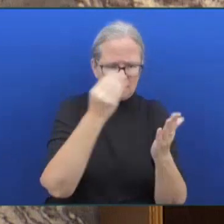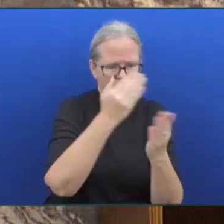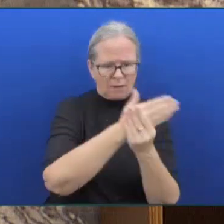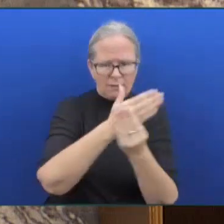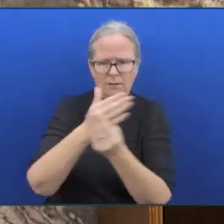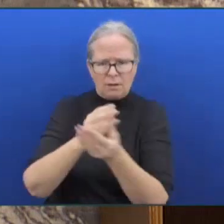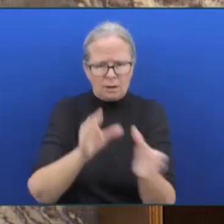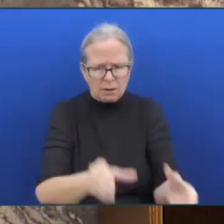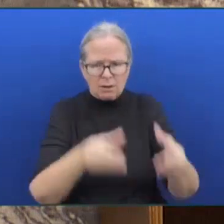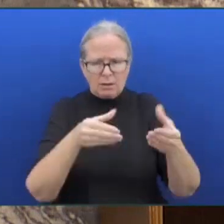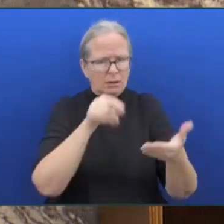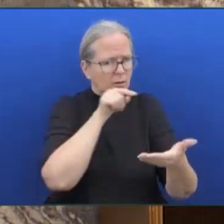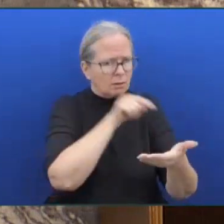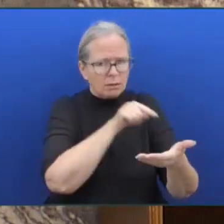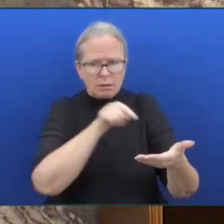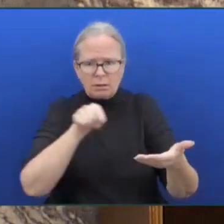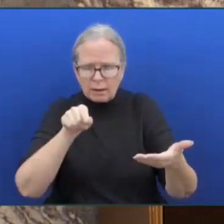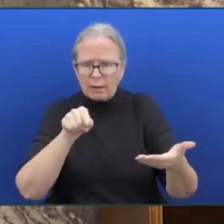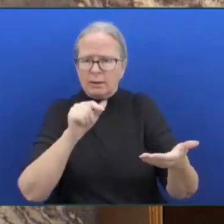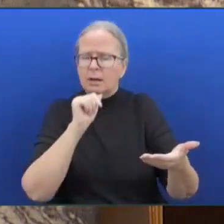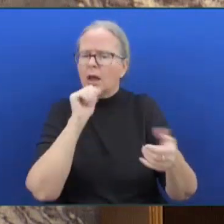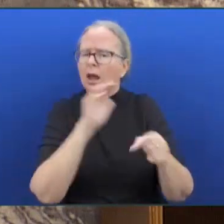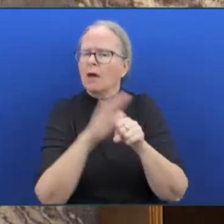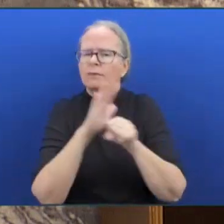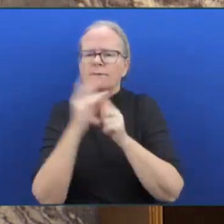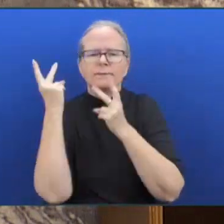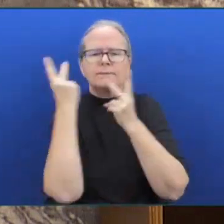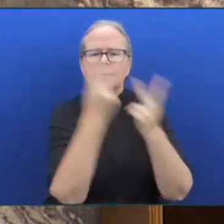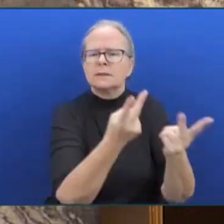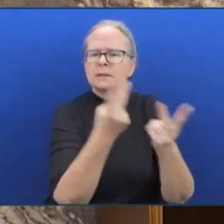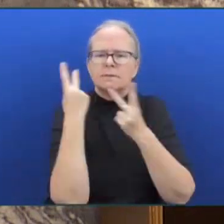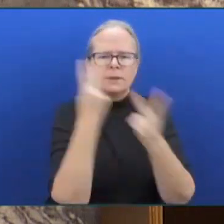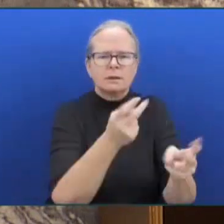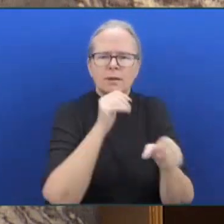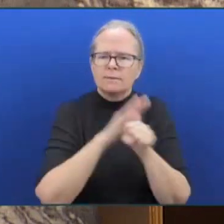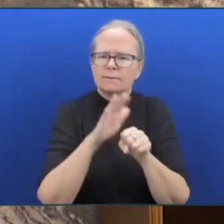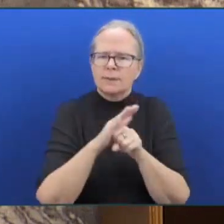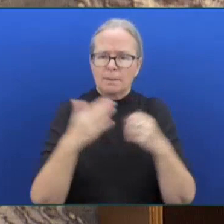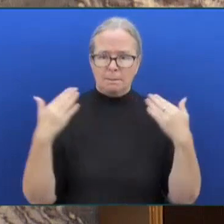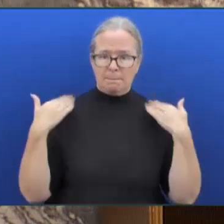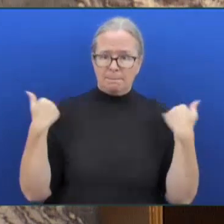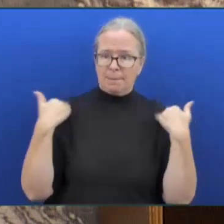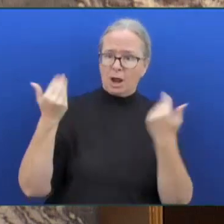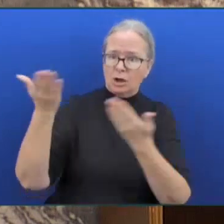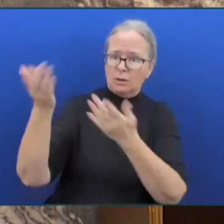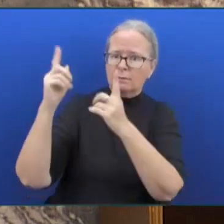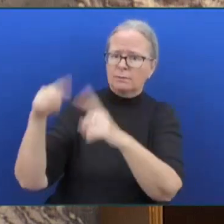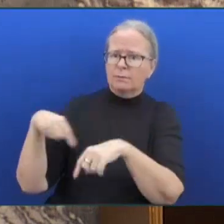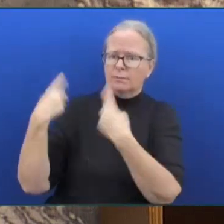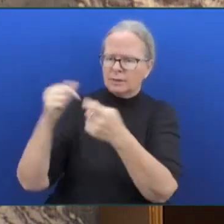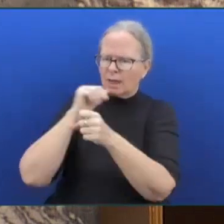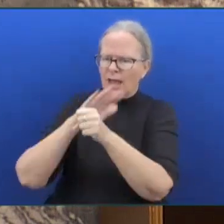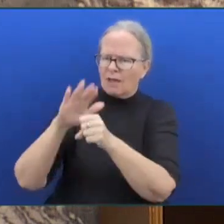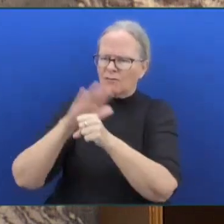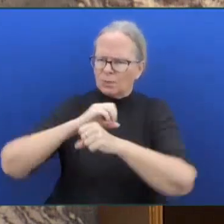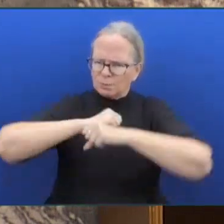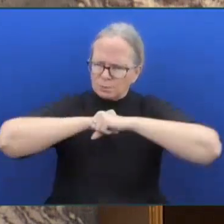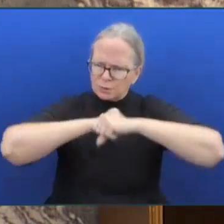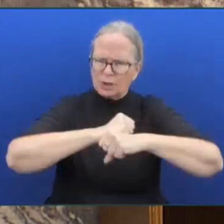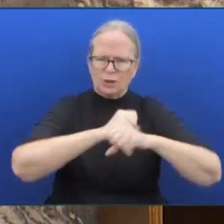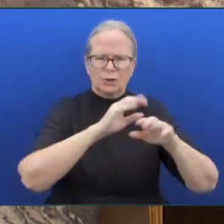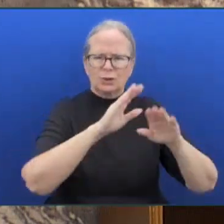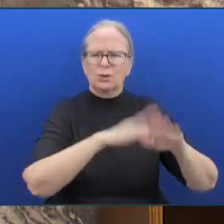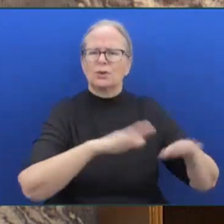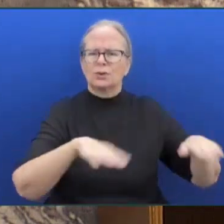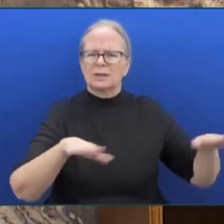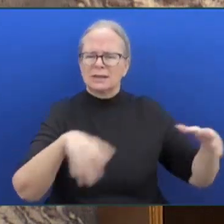minister that has repeatedly failed to protect the children in her care with fatal consequences. Will the